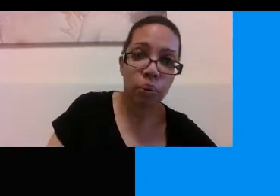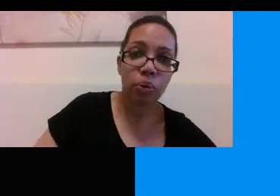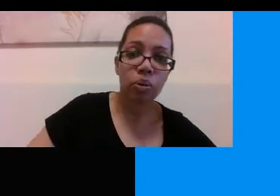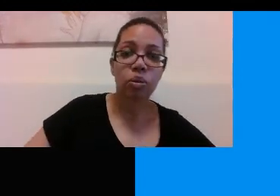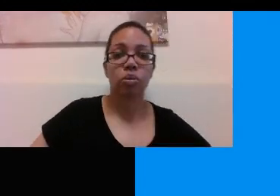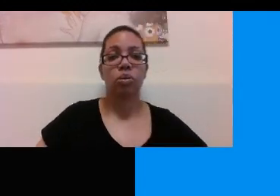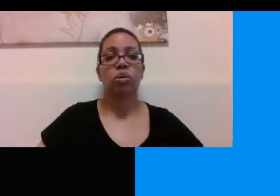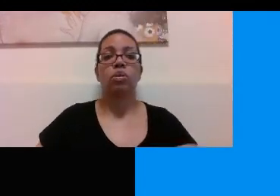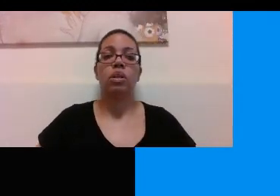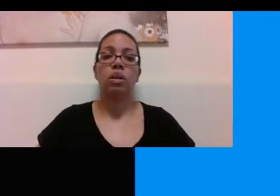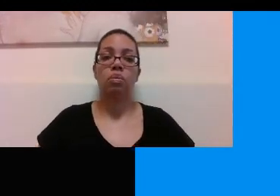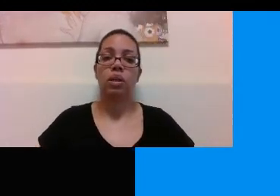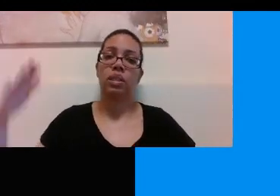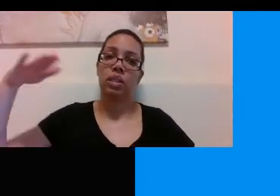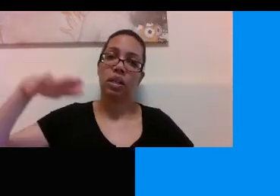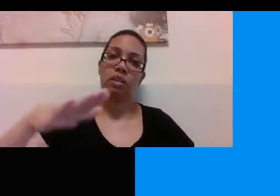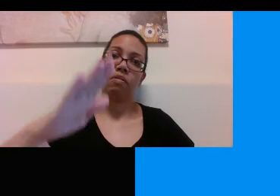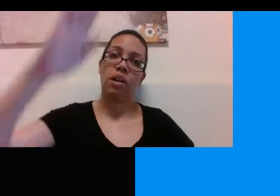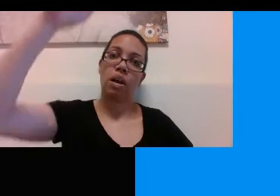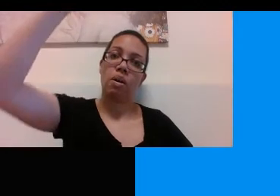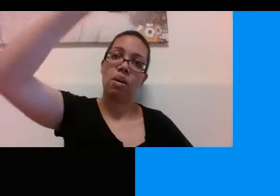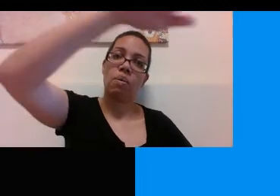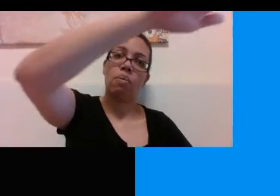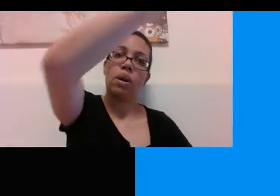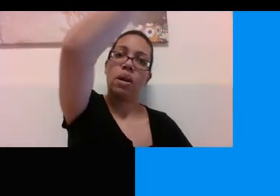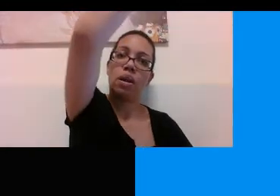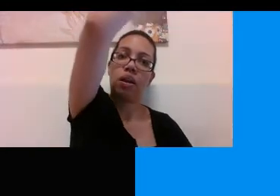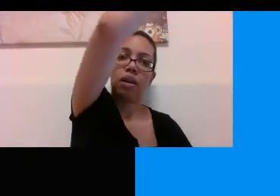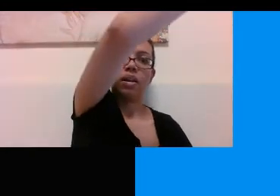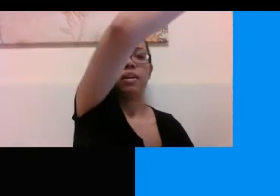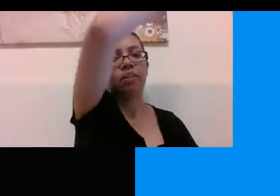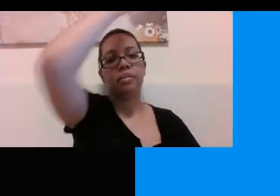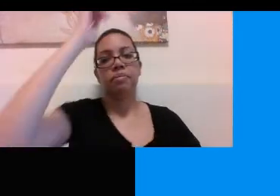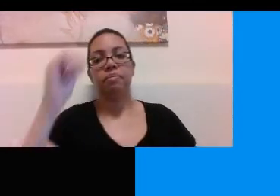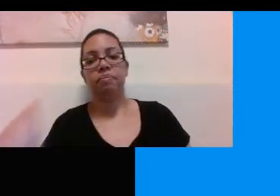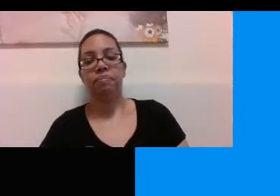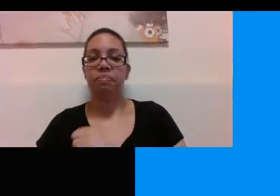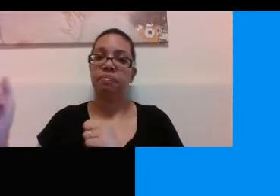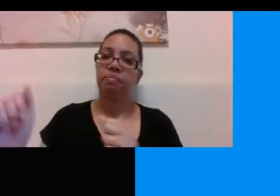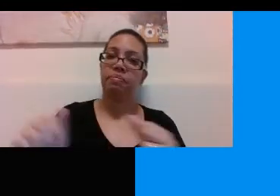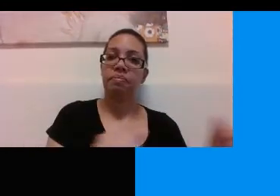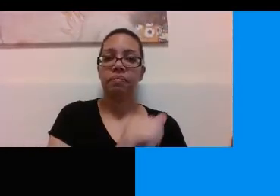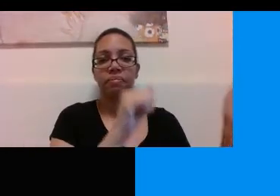my boots on, the ones that fly all day.